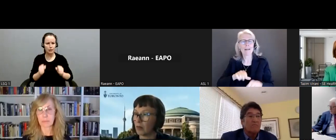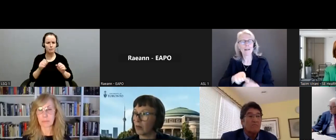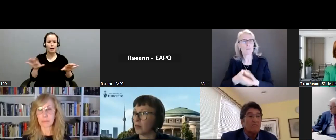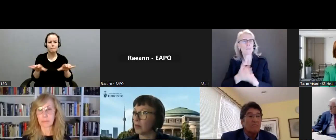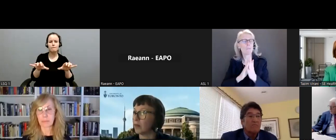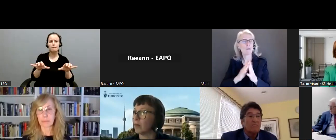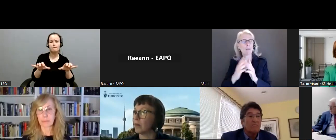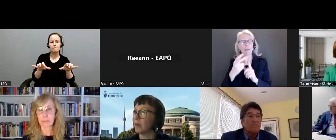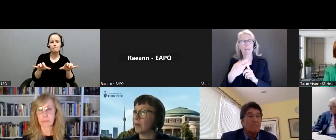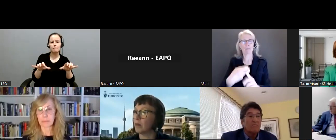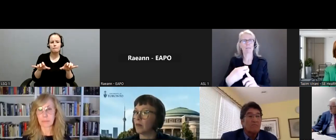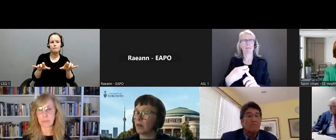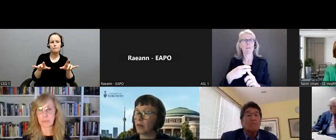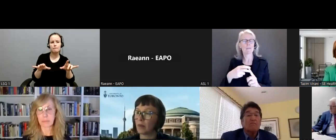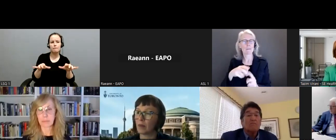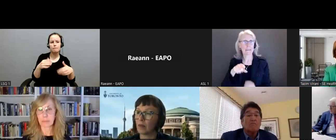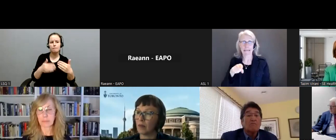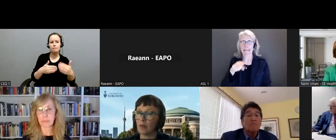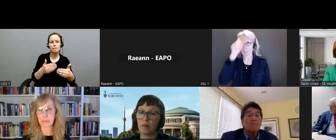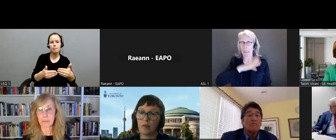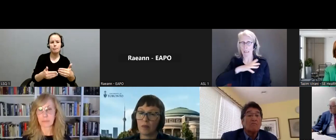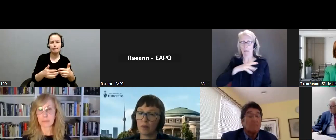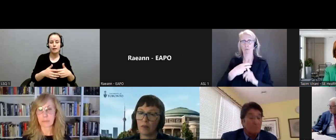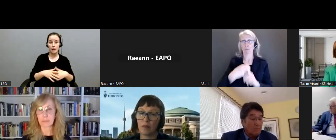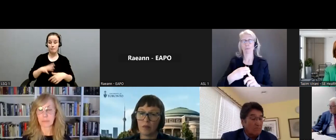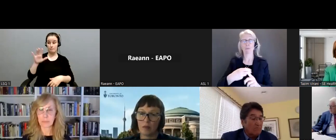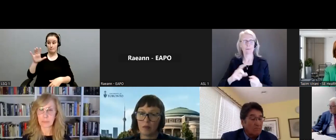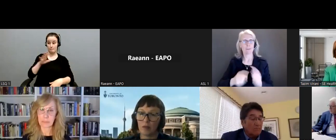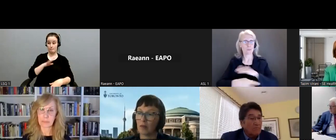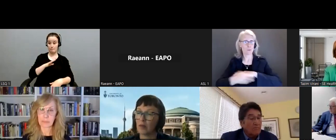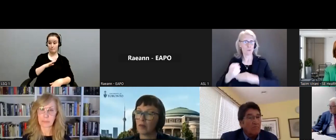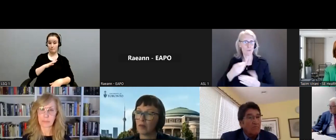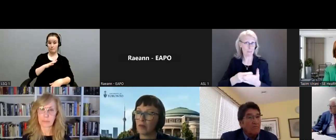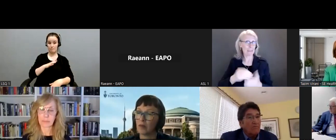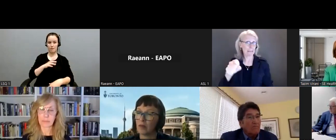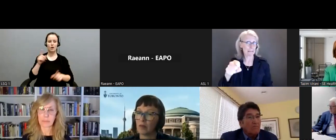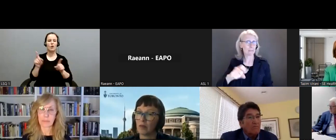scam. He didn't just take my money. He broke my heart.